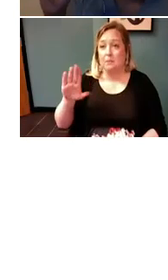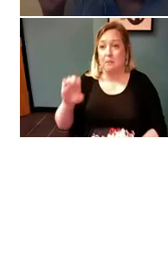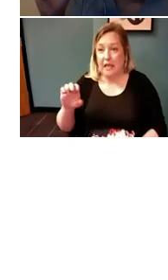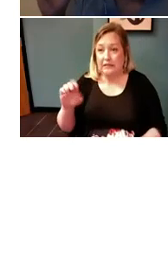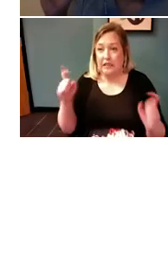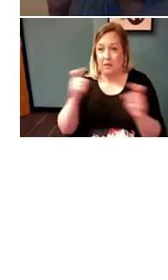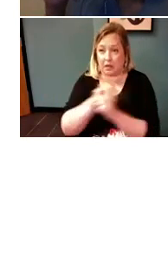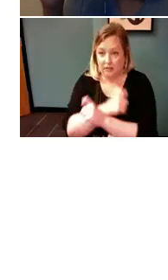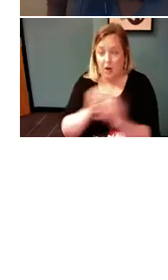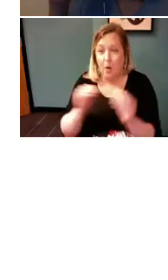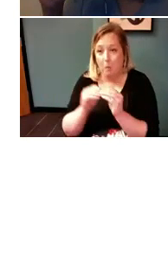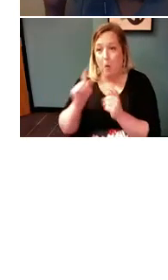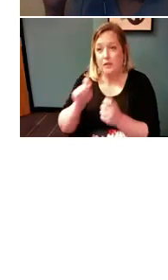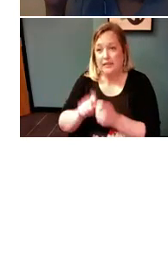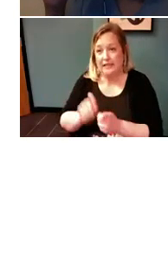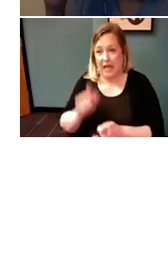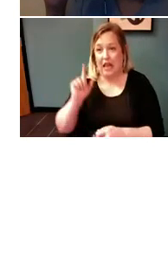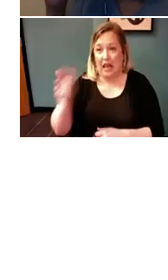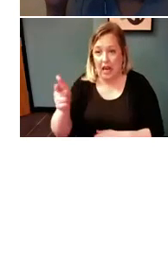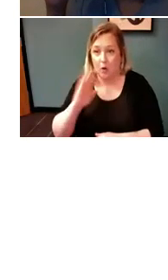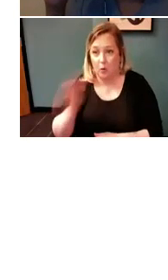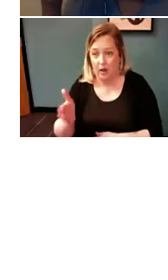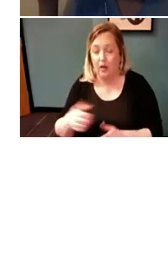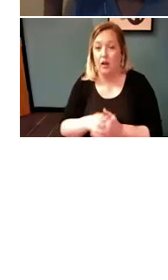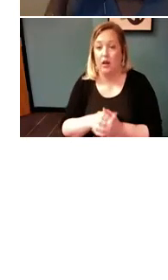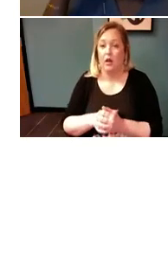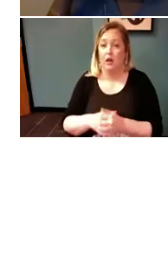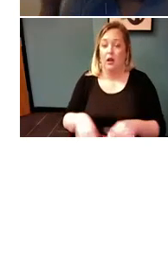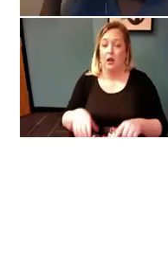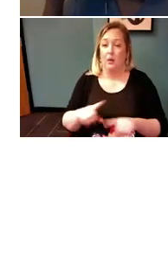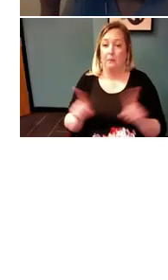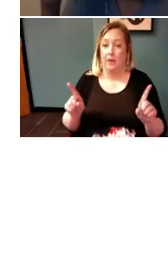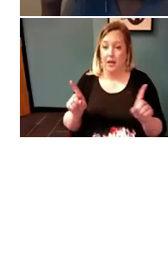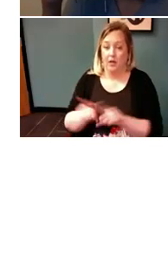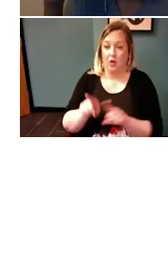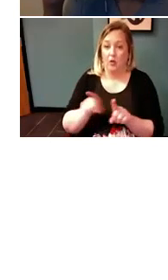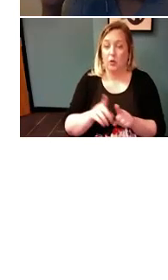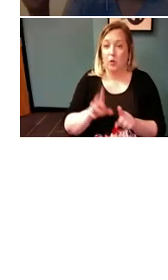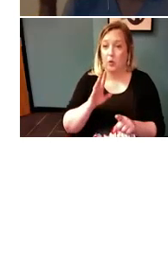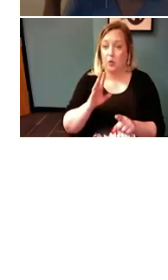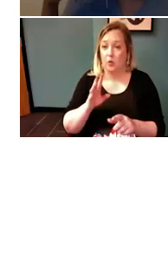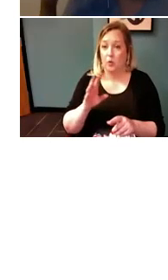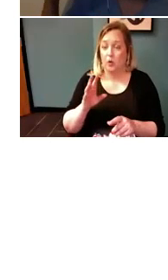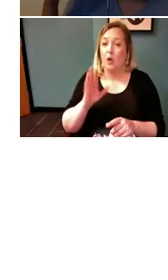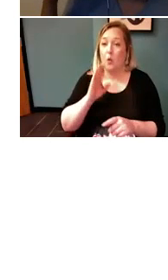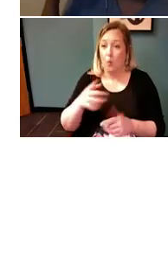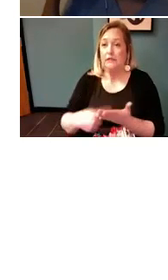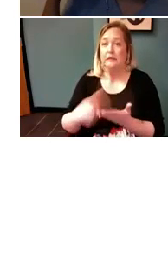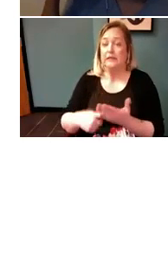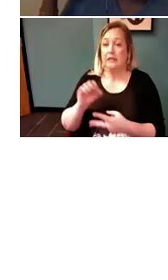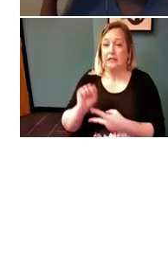complexity in more detail later. But we are only going to talk about uh, space complexity and time complexity in terms